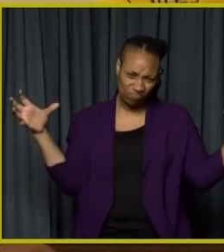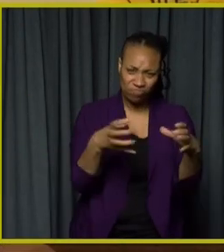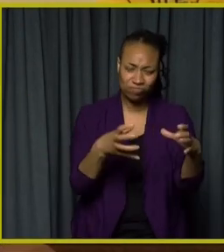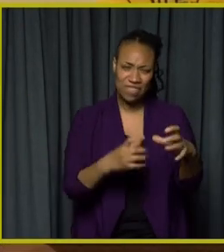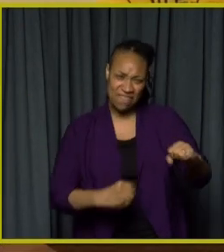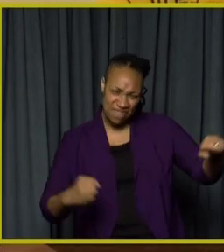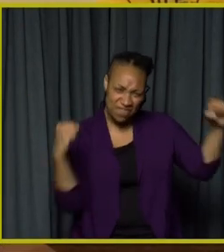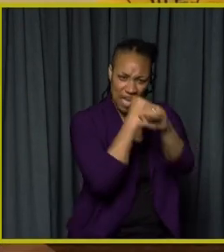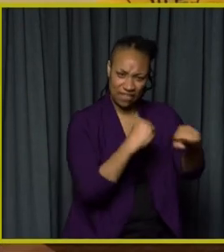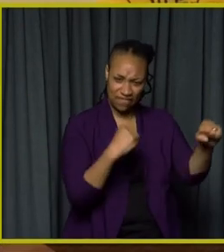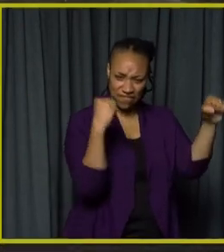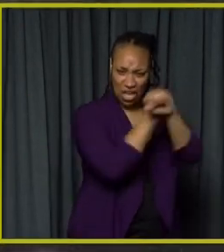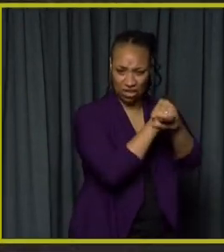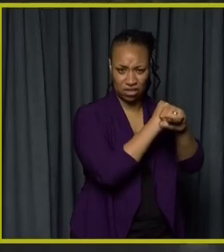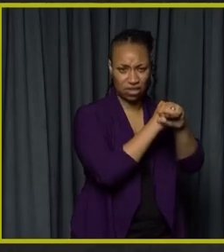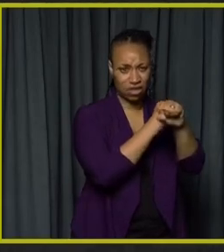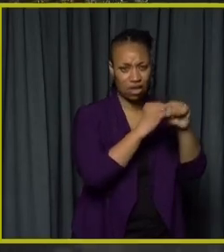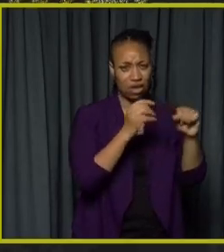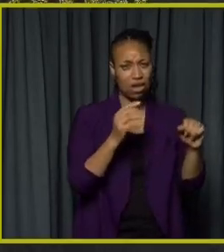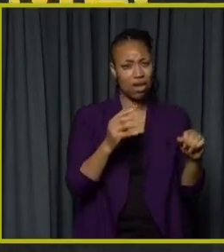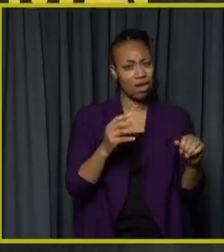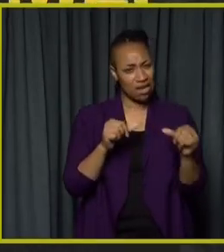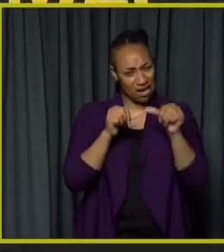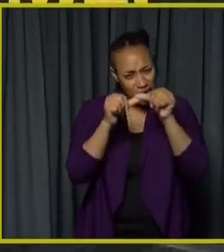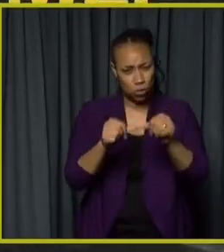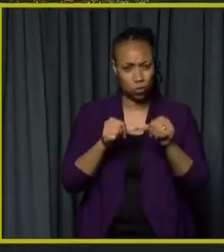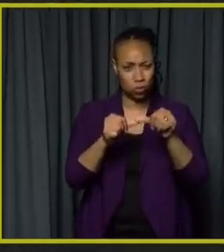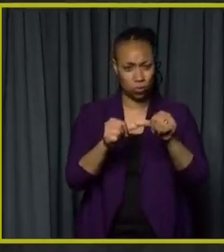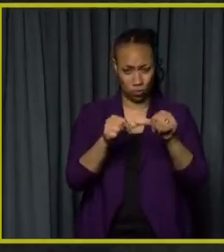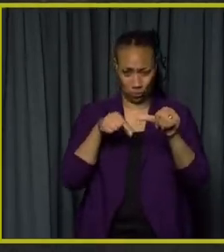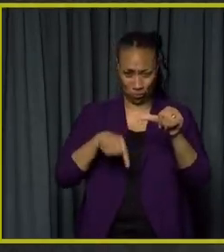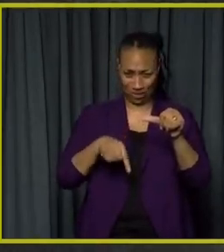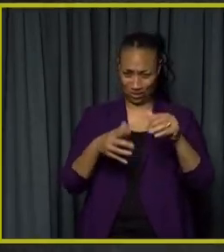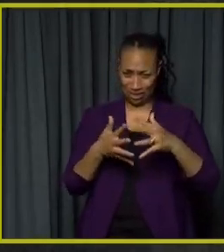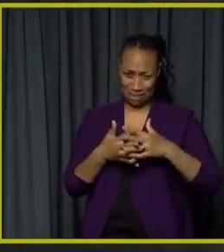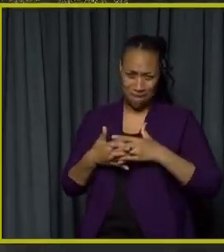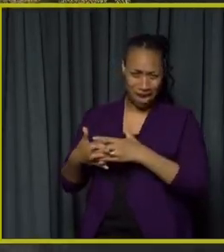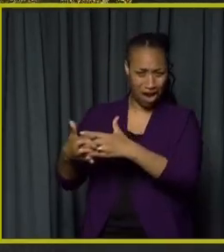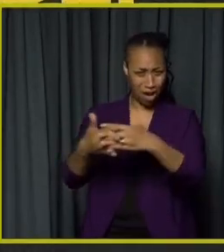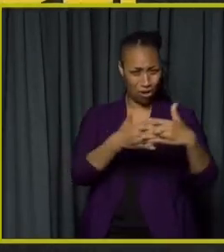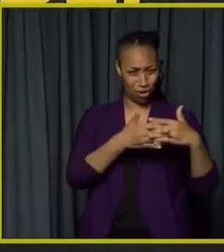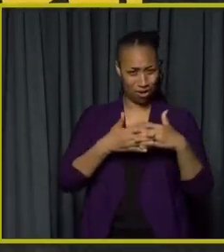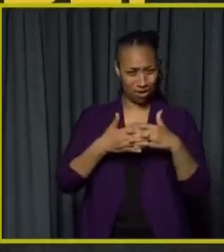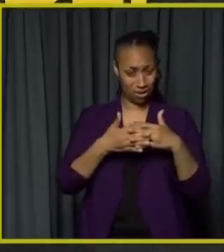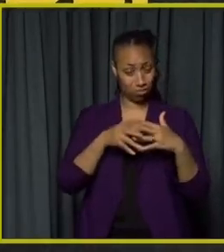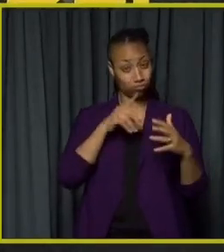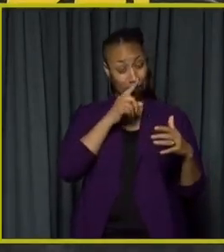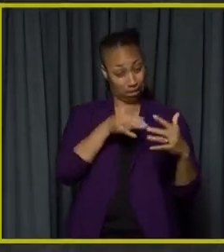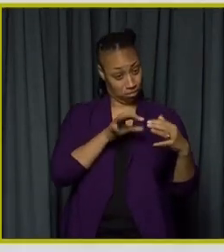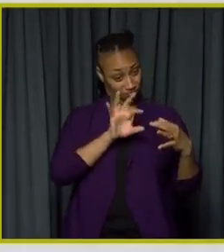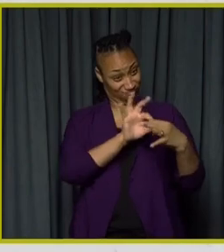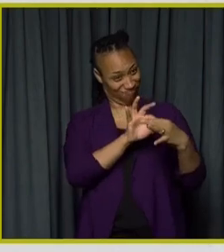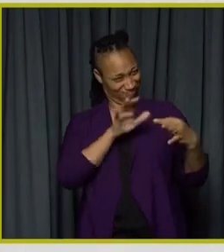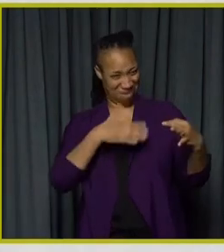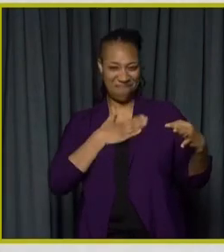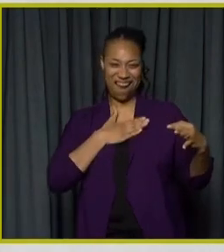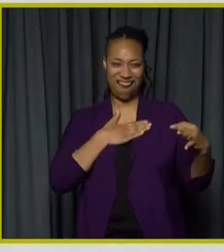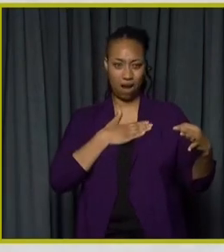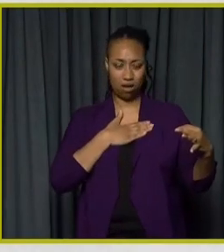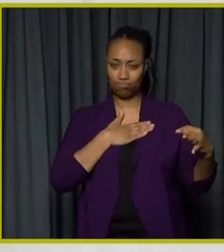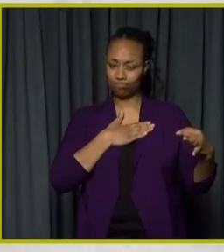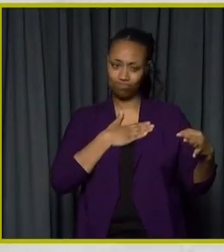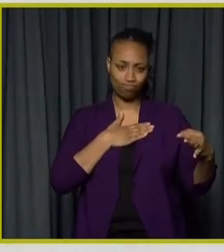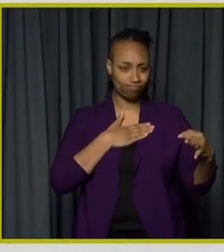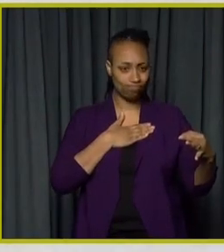I say it plain. America never was America to me, and yet I swear this oath, America will be. America must